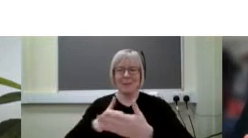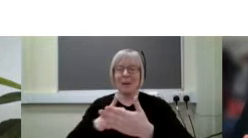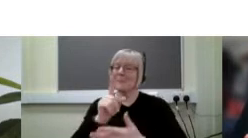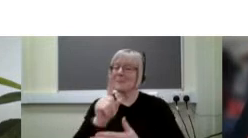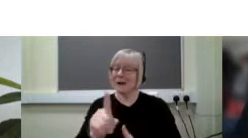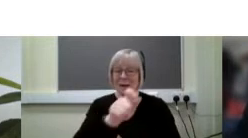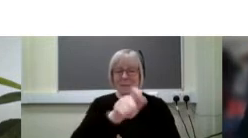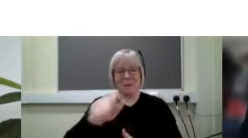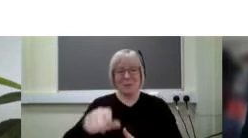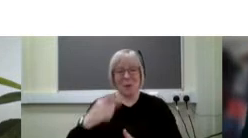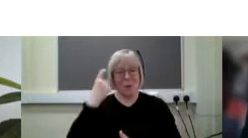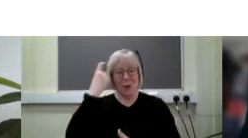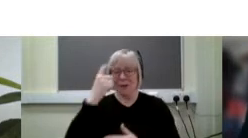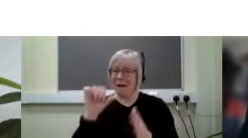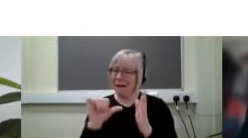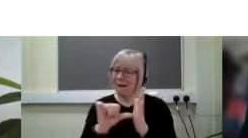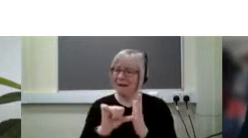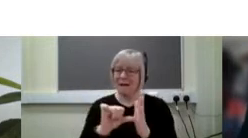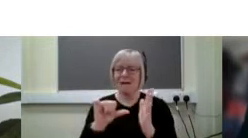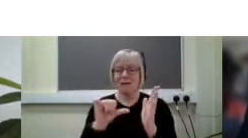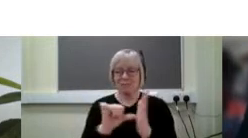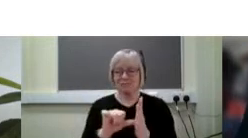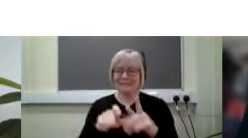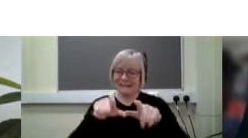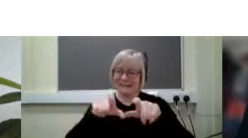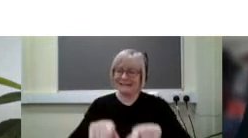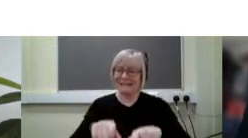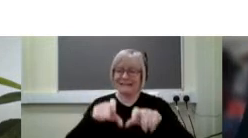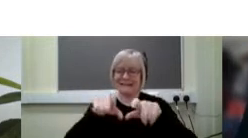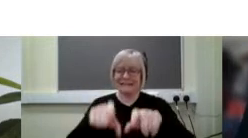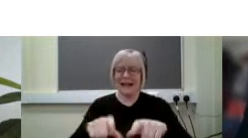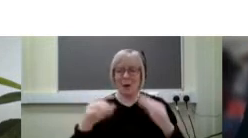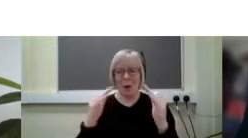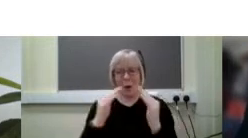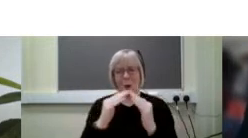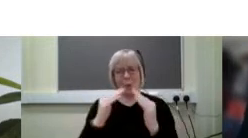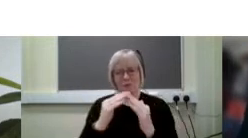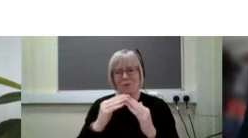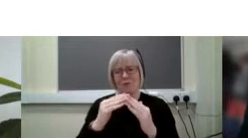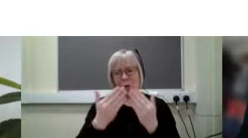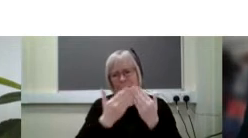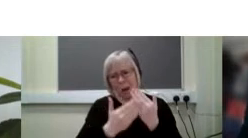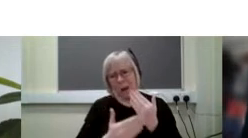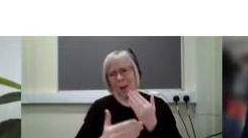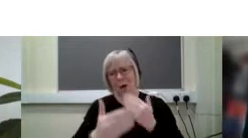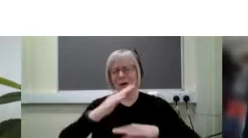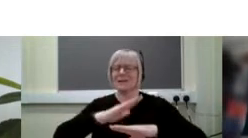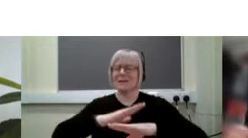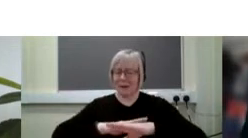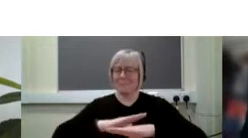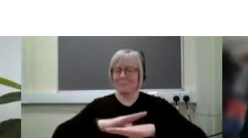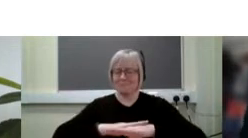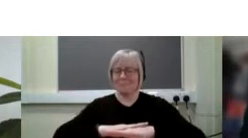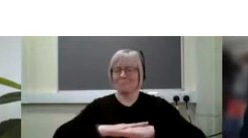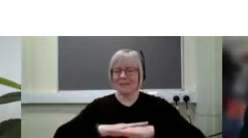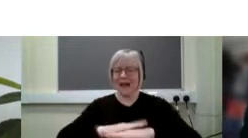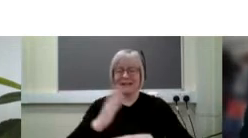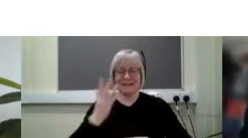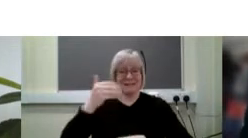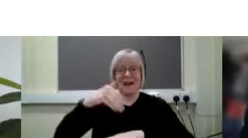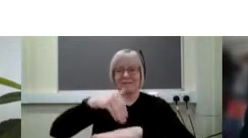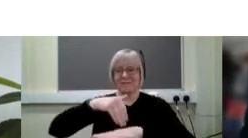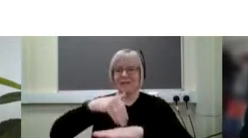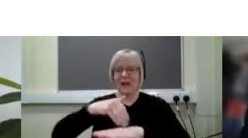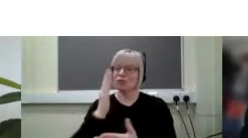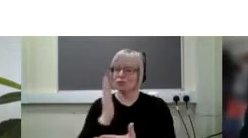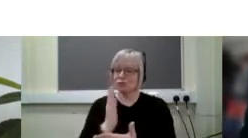stuck inside for long periods of time. And you know, the impact of that was quite significant,